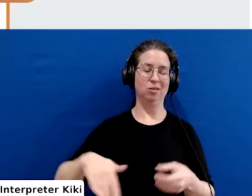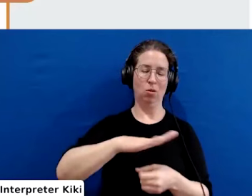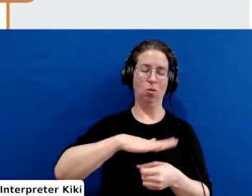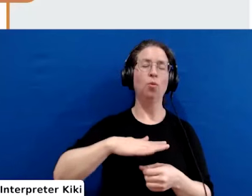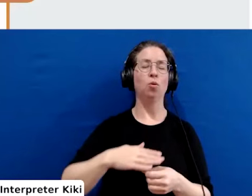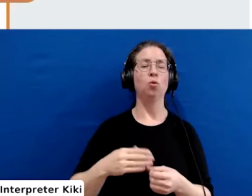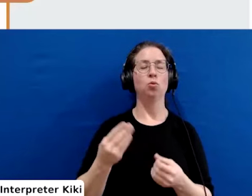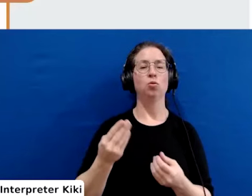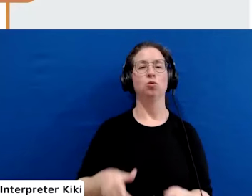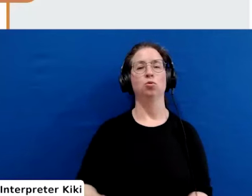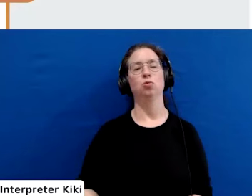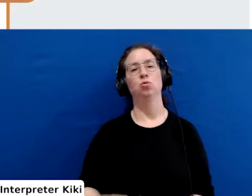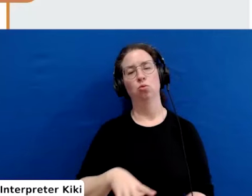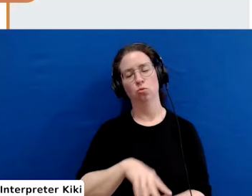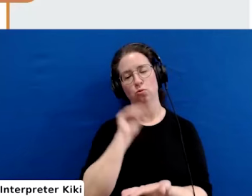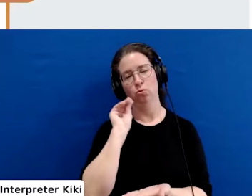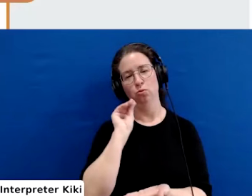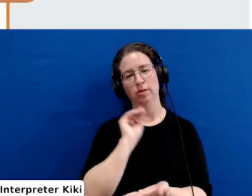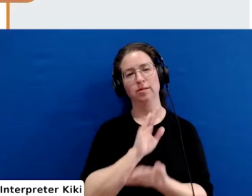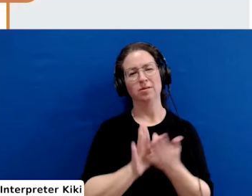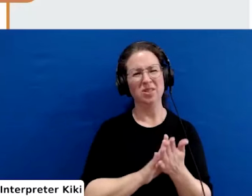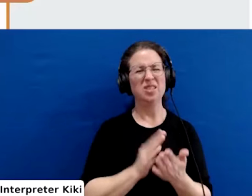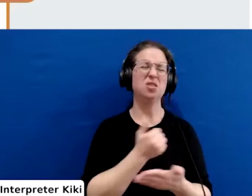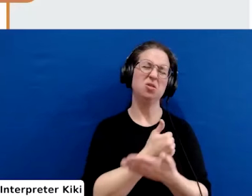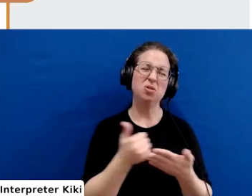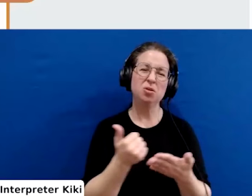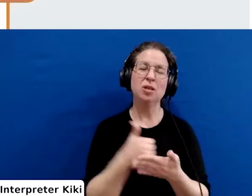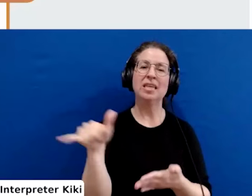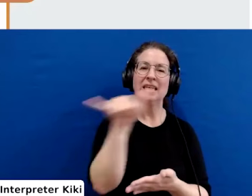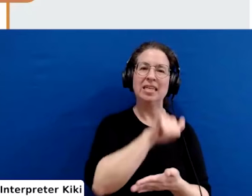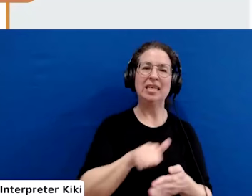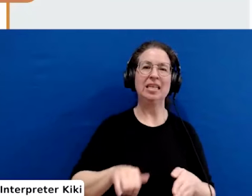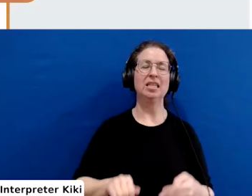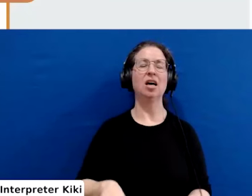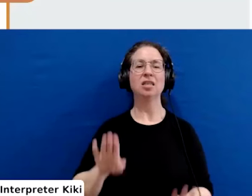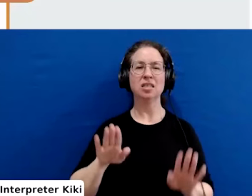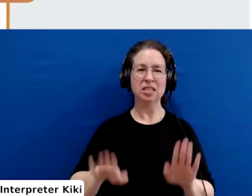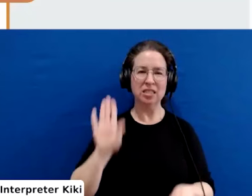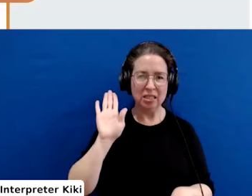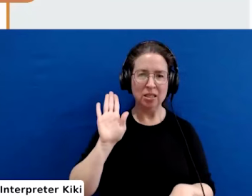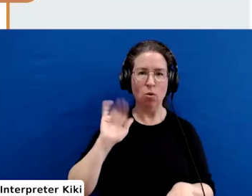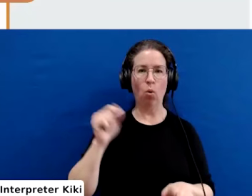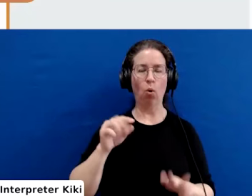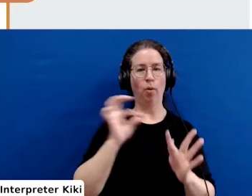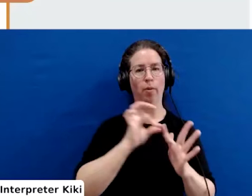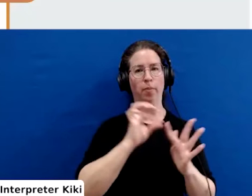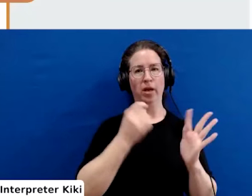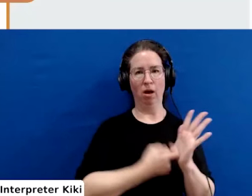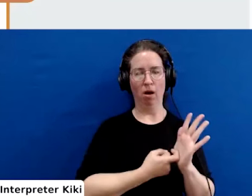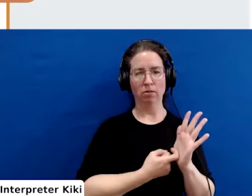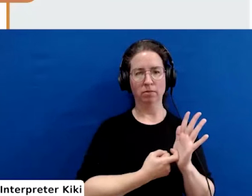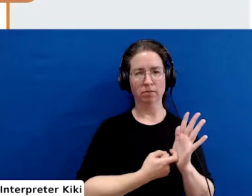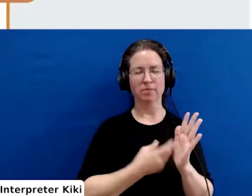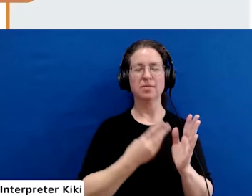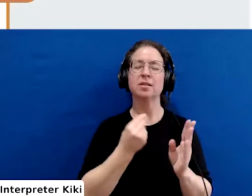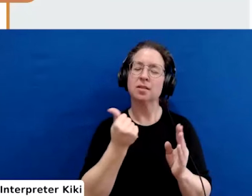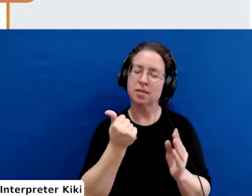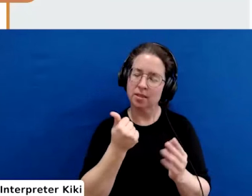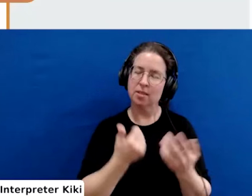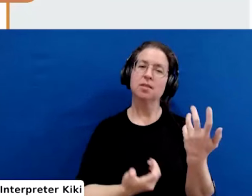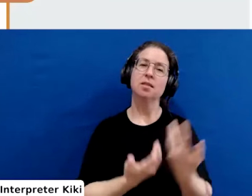Now, this usually means you are either an Australian citizen or a permanent resident, but we understand some universities also